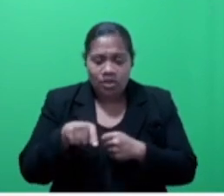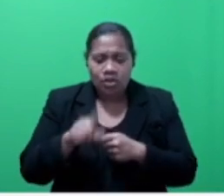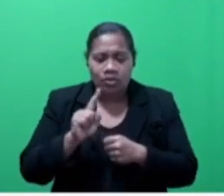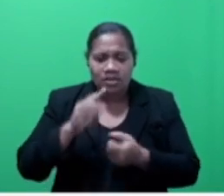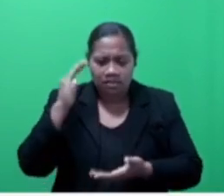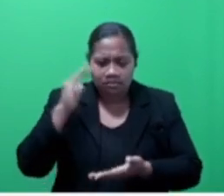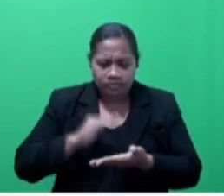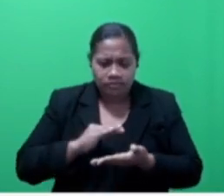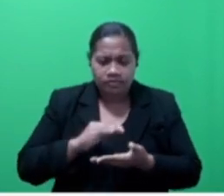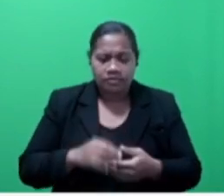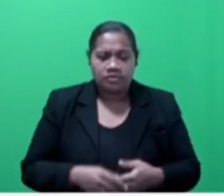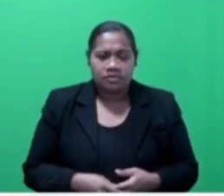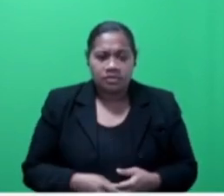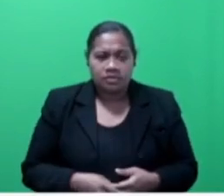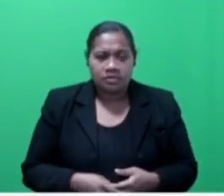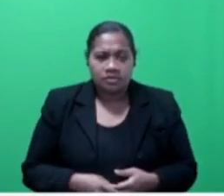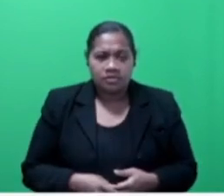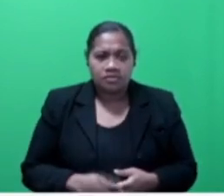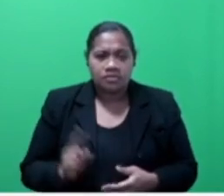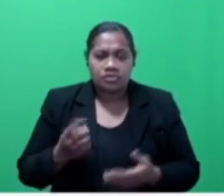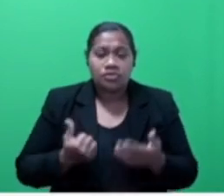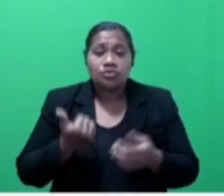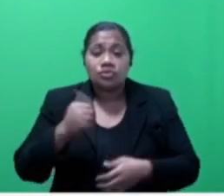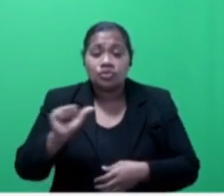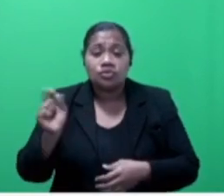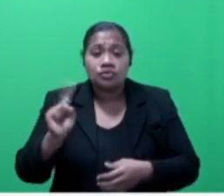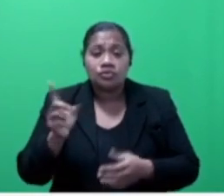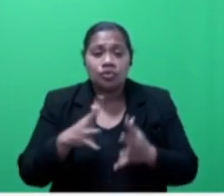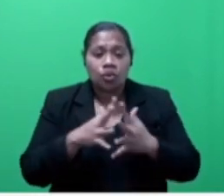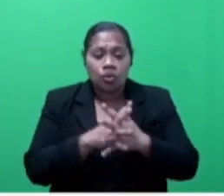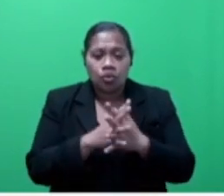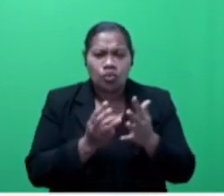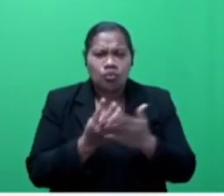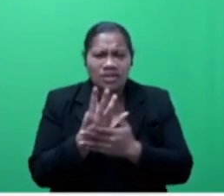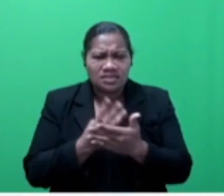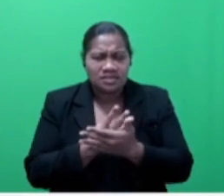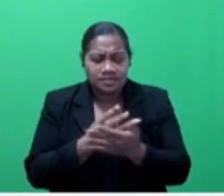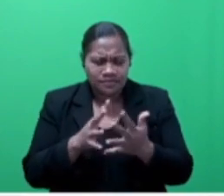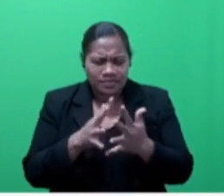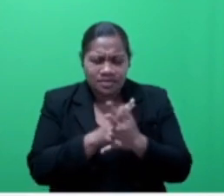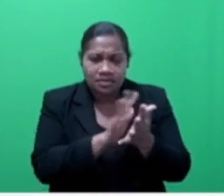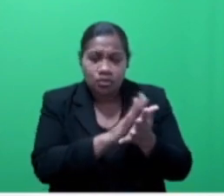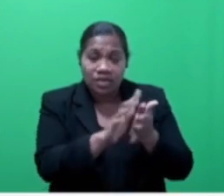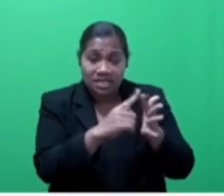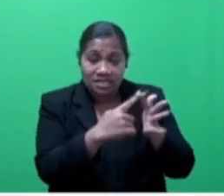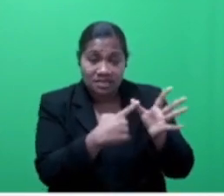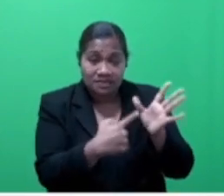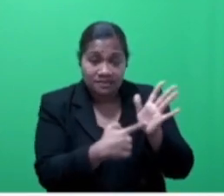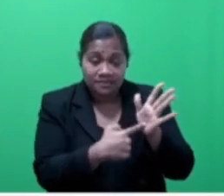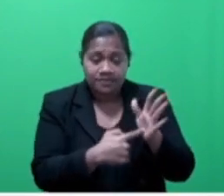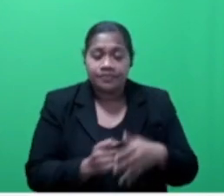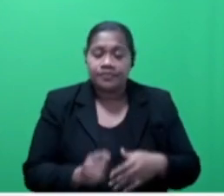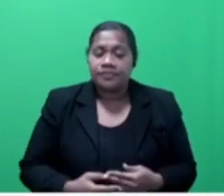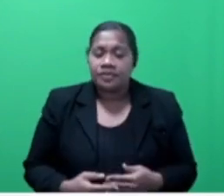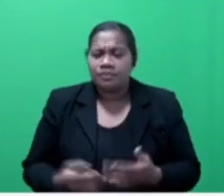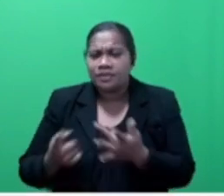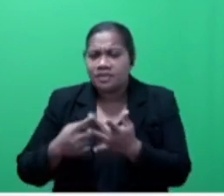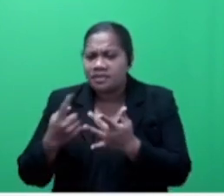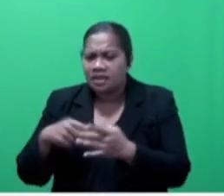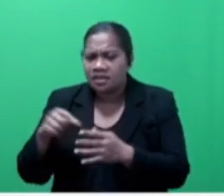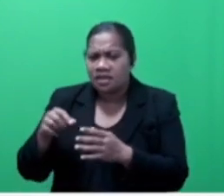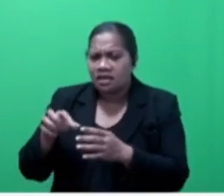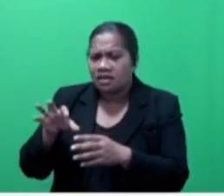to 100% usage of wheat, sir. The other alternative, of course, Mr. Honourable Bula Nauda,